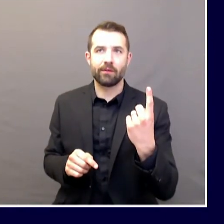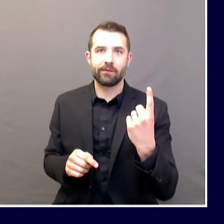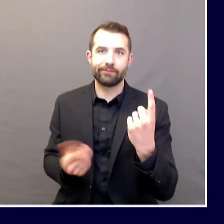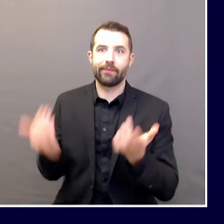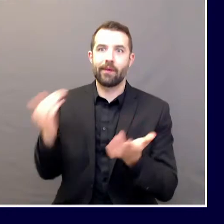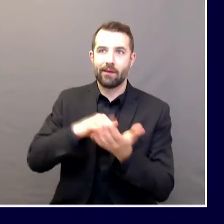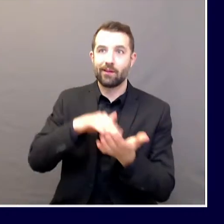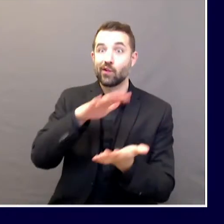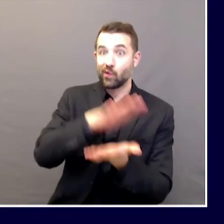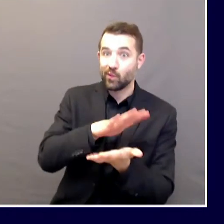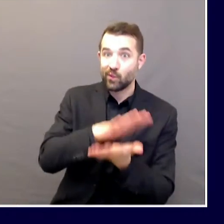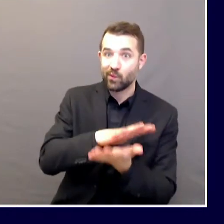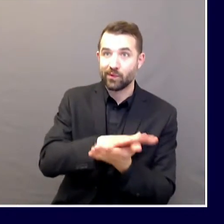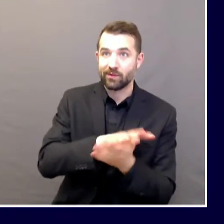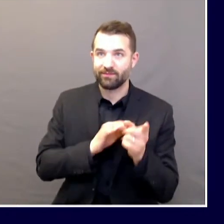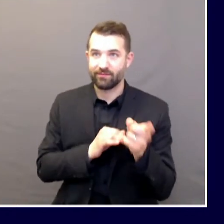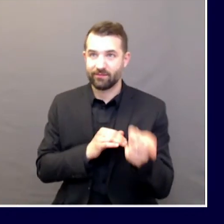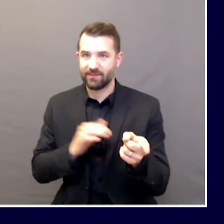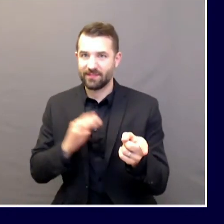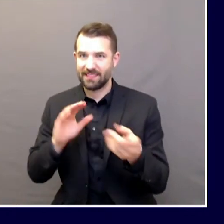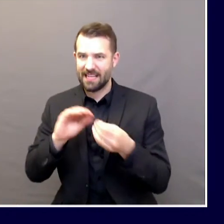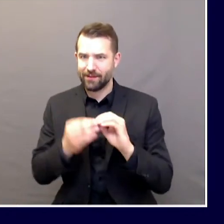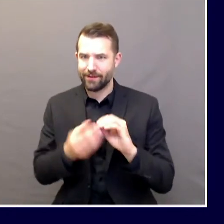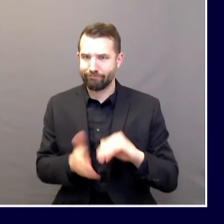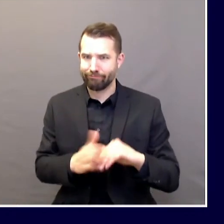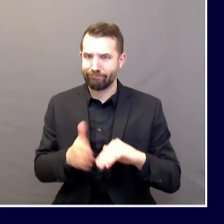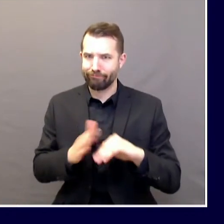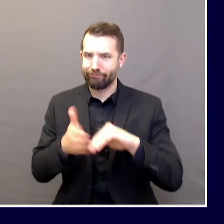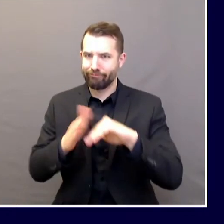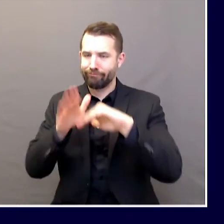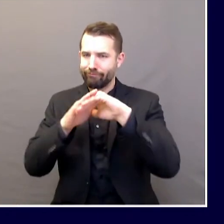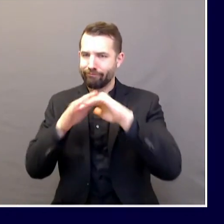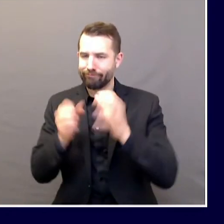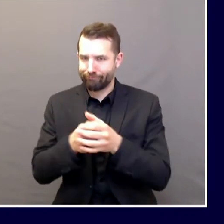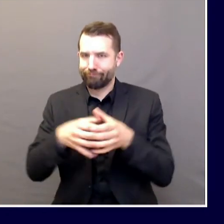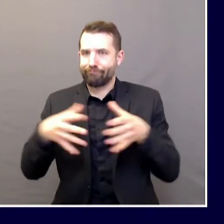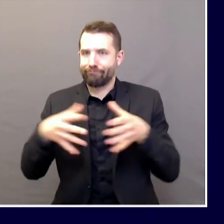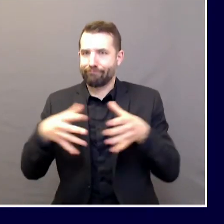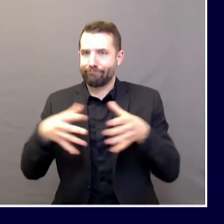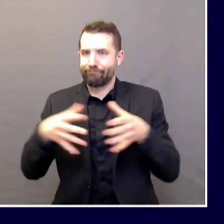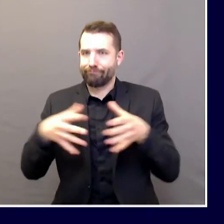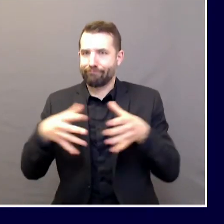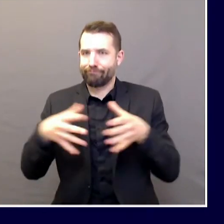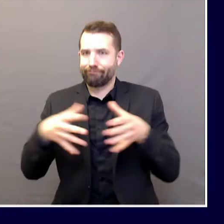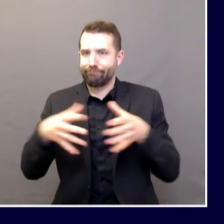quarantining or isolating, and it looks like some of the students in York County may have gone to